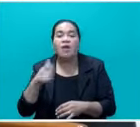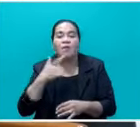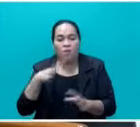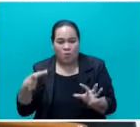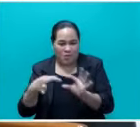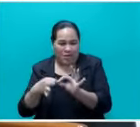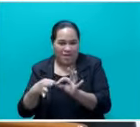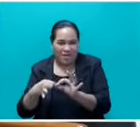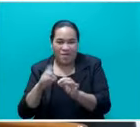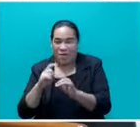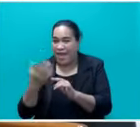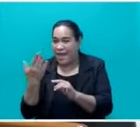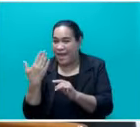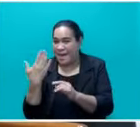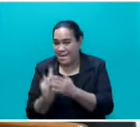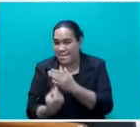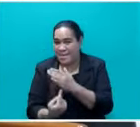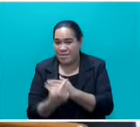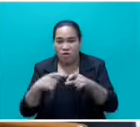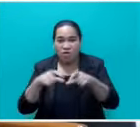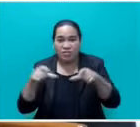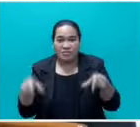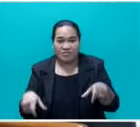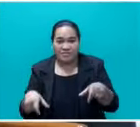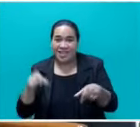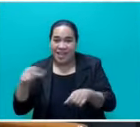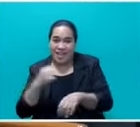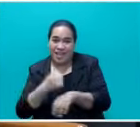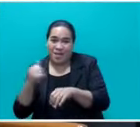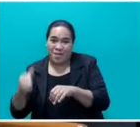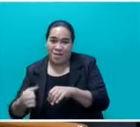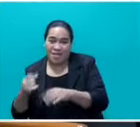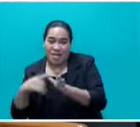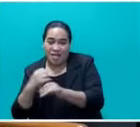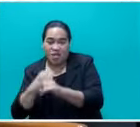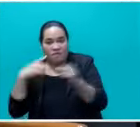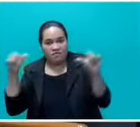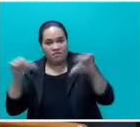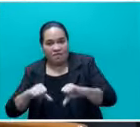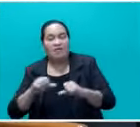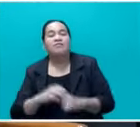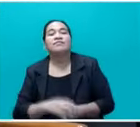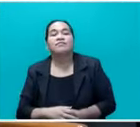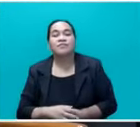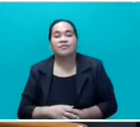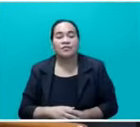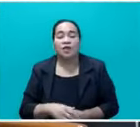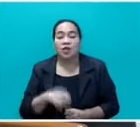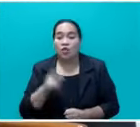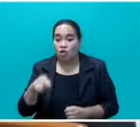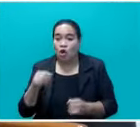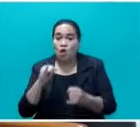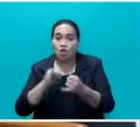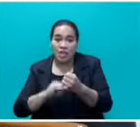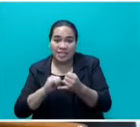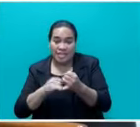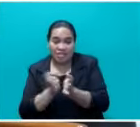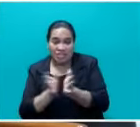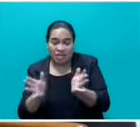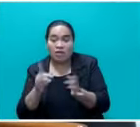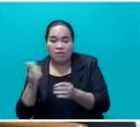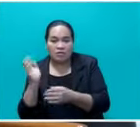recent Court of Disputed Returns judgment. The Solicitor General represented the Supervisor of Elections